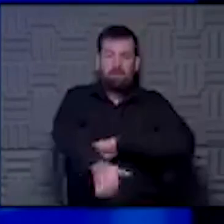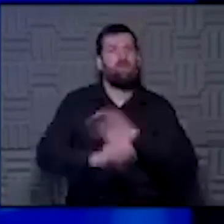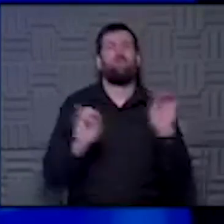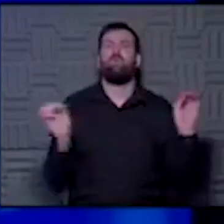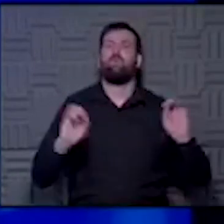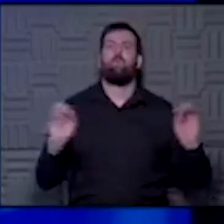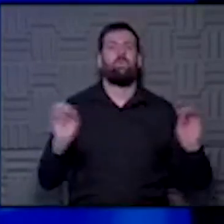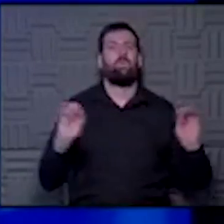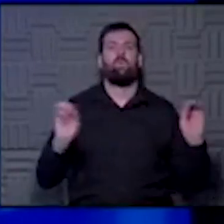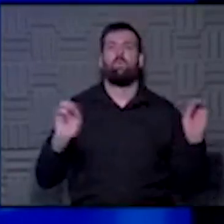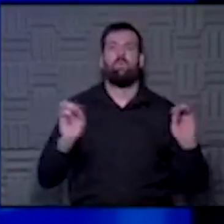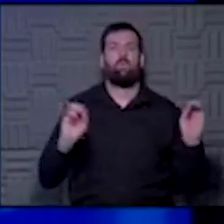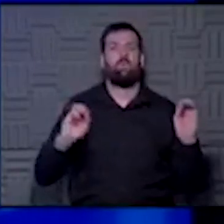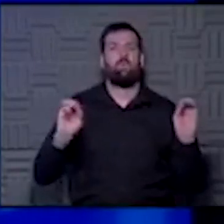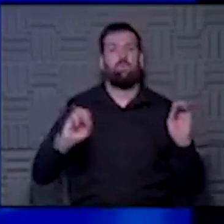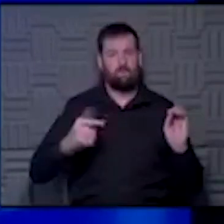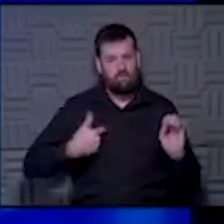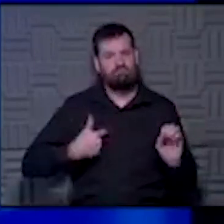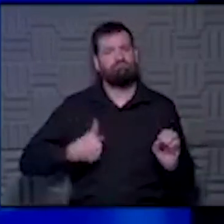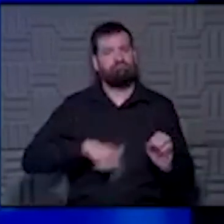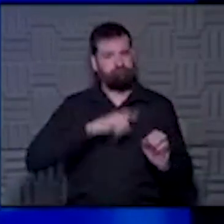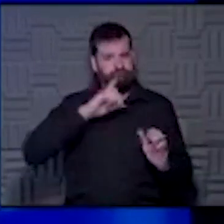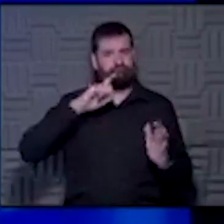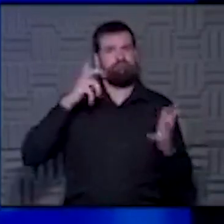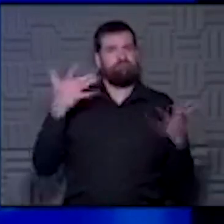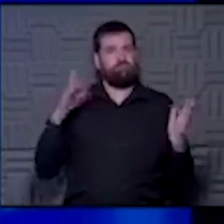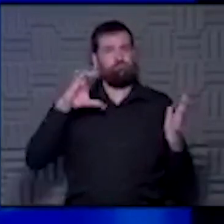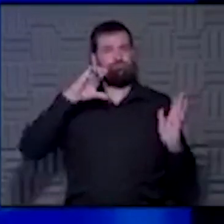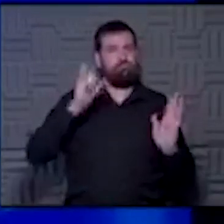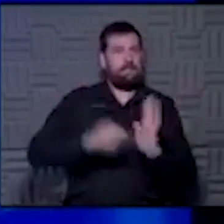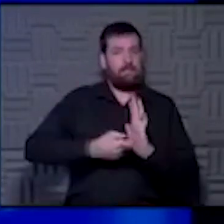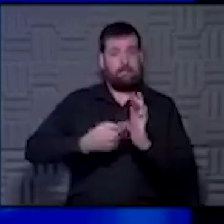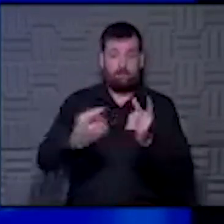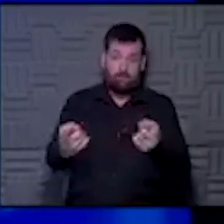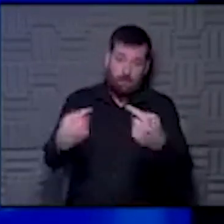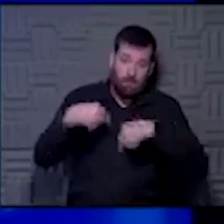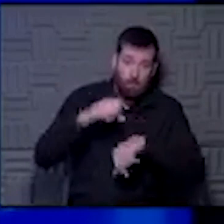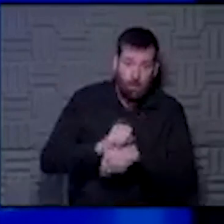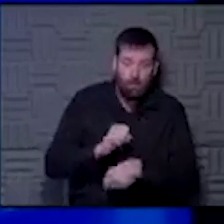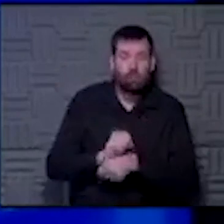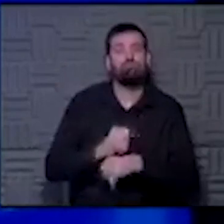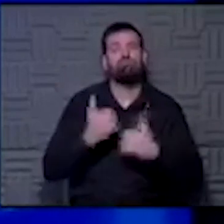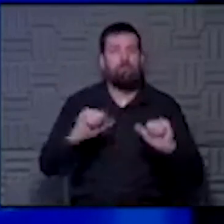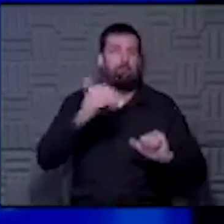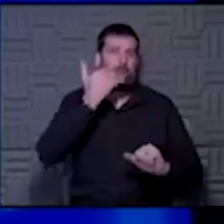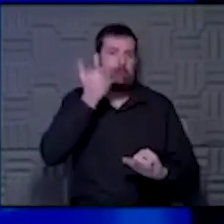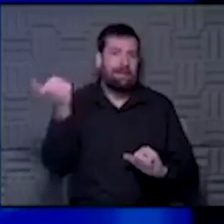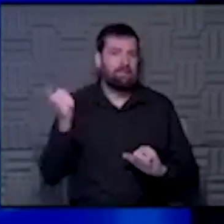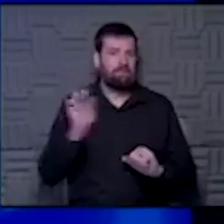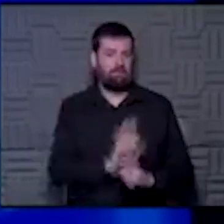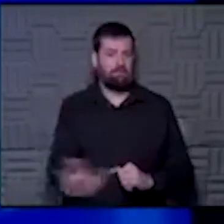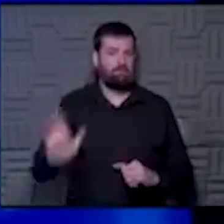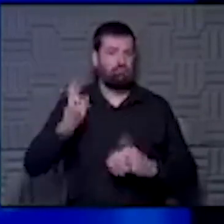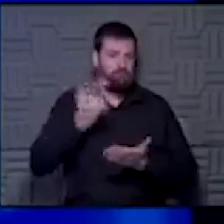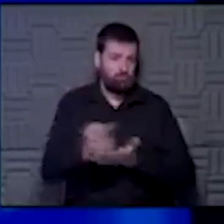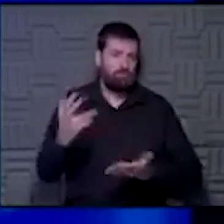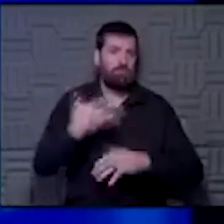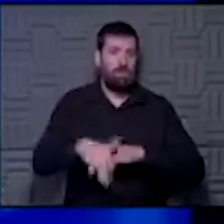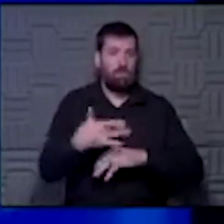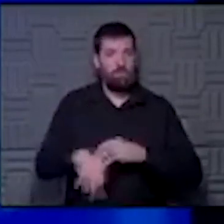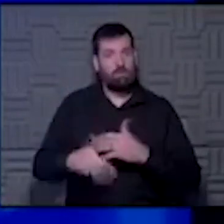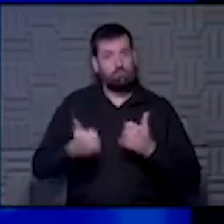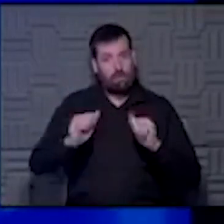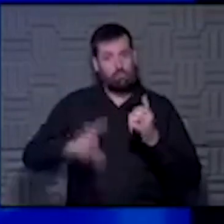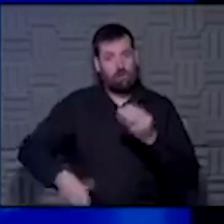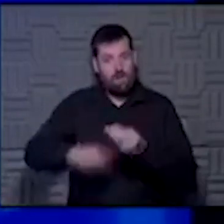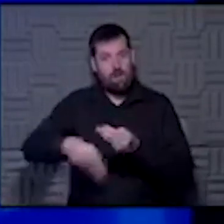placed here, none whatsoever. I think we all recognize that everyone comes to work trying to do the best they can with the resources they have, and adding